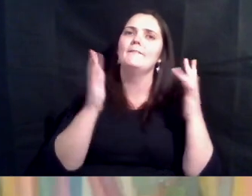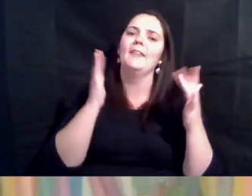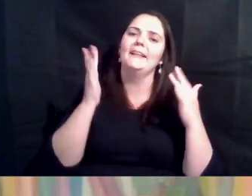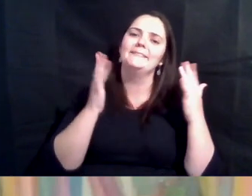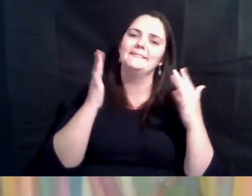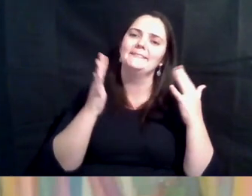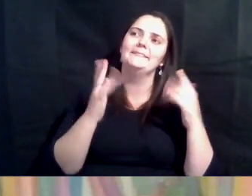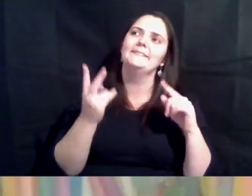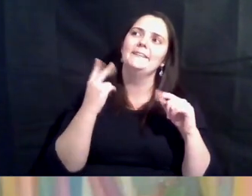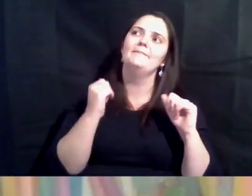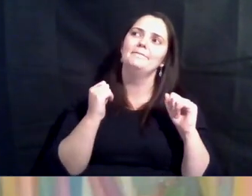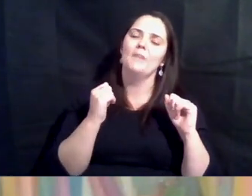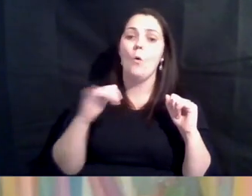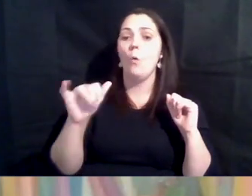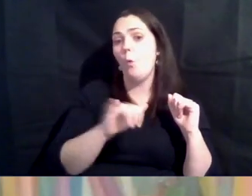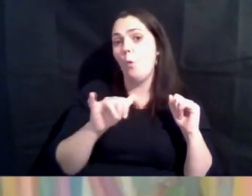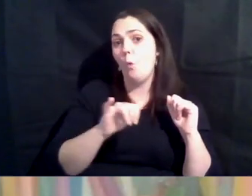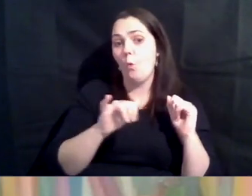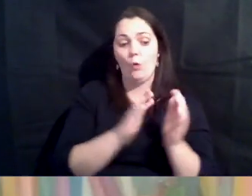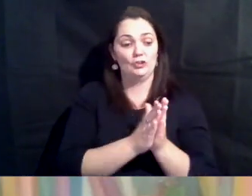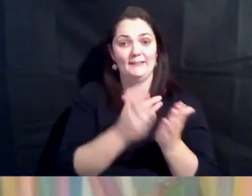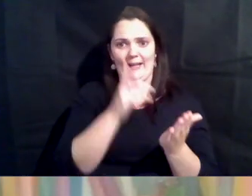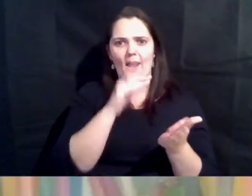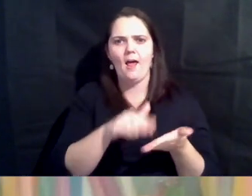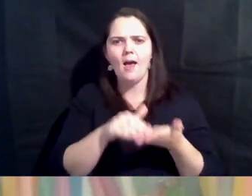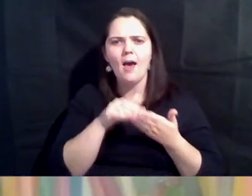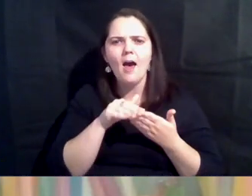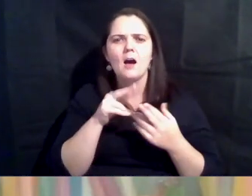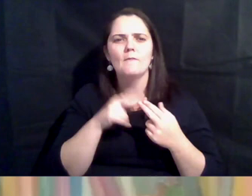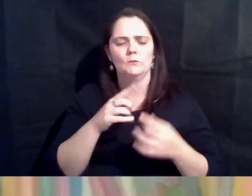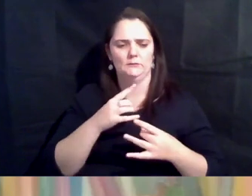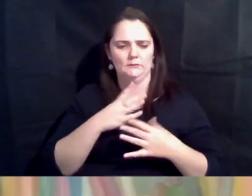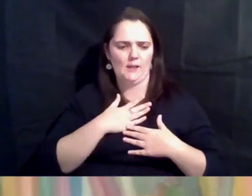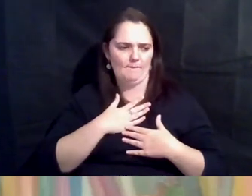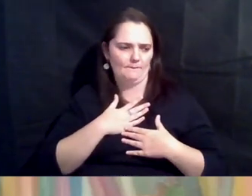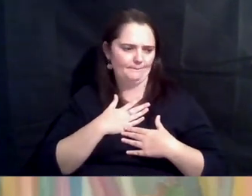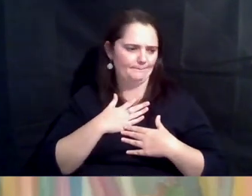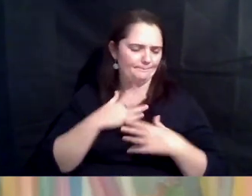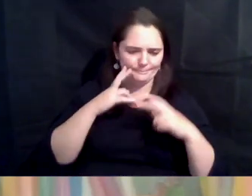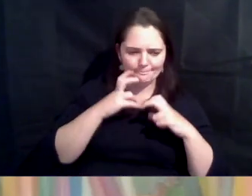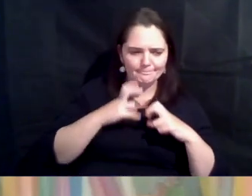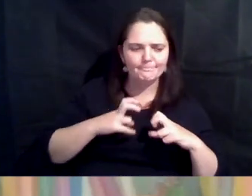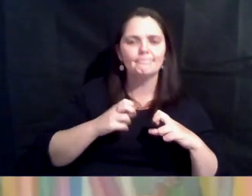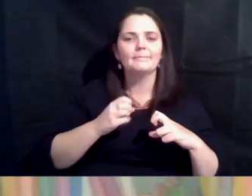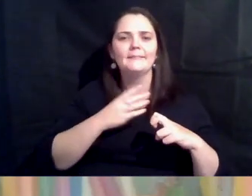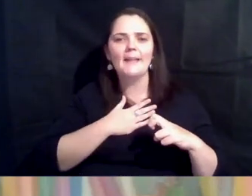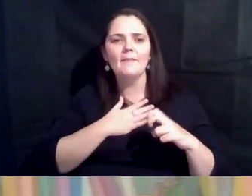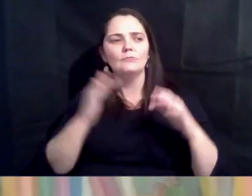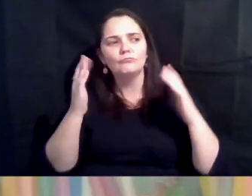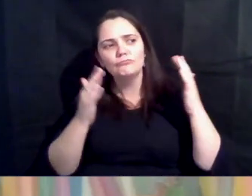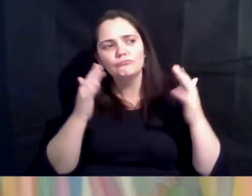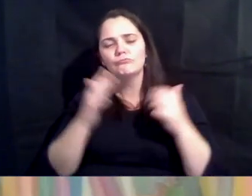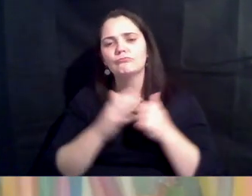actually be like super helpful. I think in one way they can be super helpful for like self-reflection. And like I talked about before,